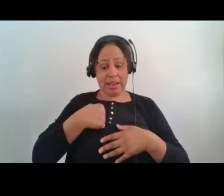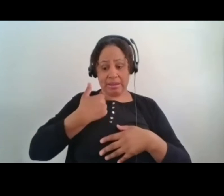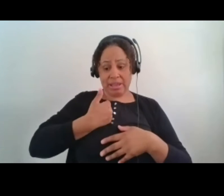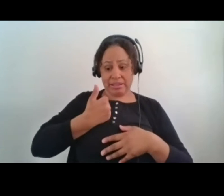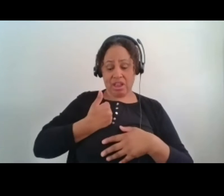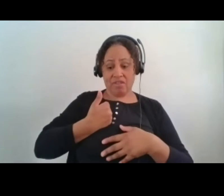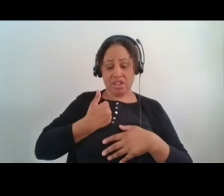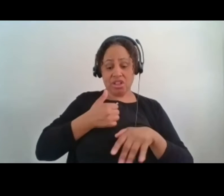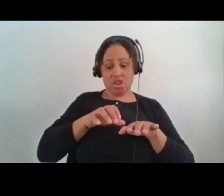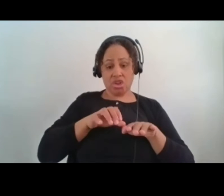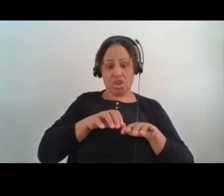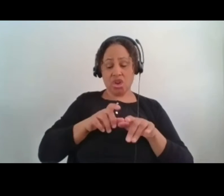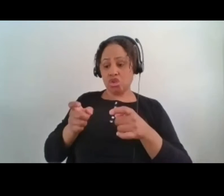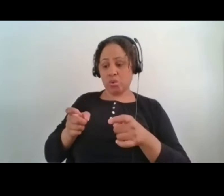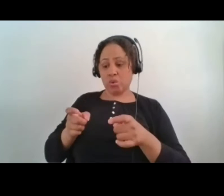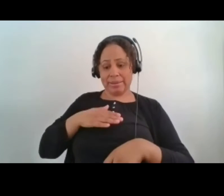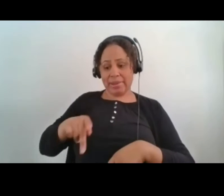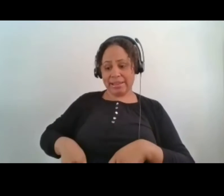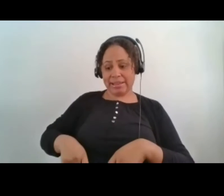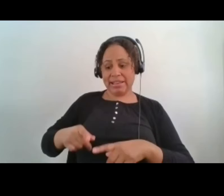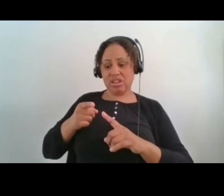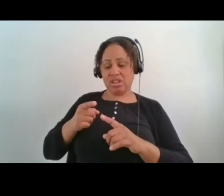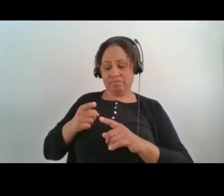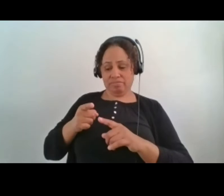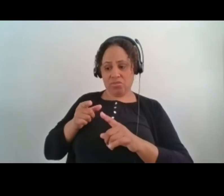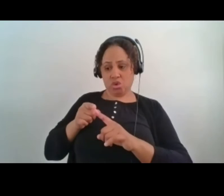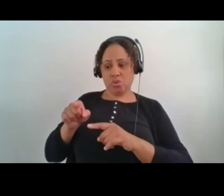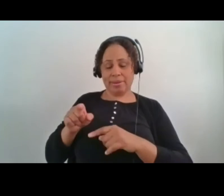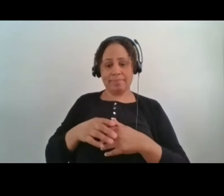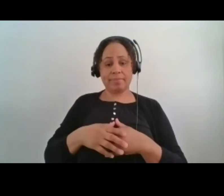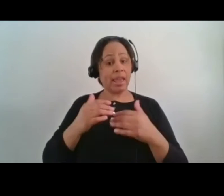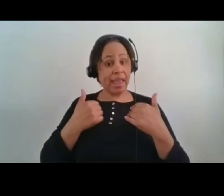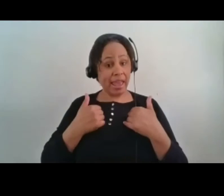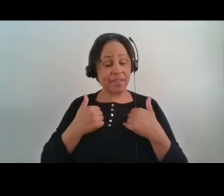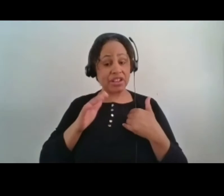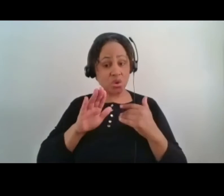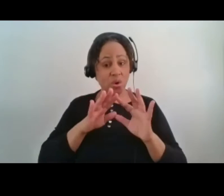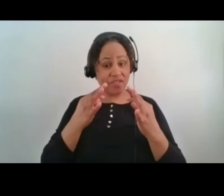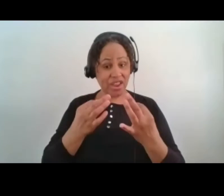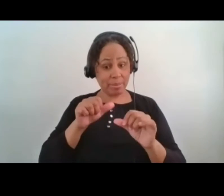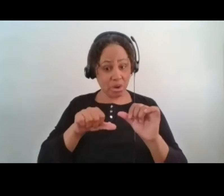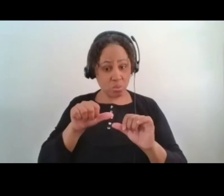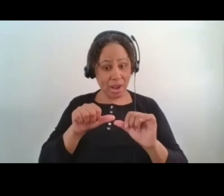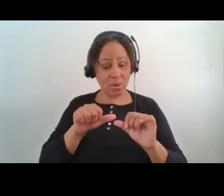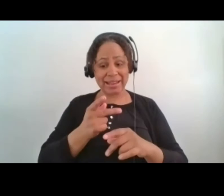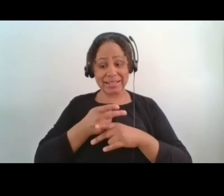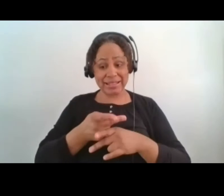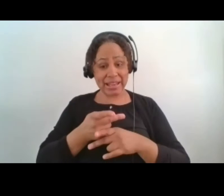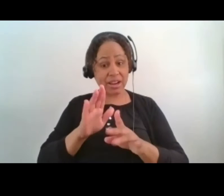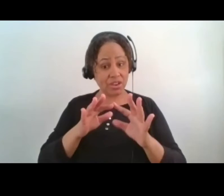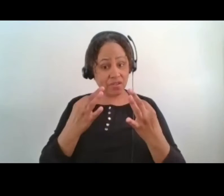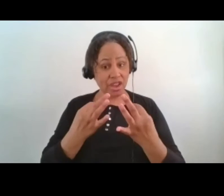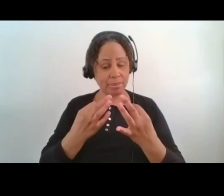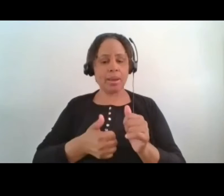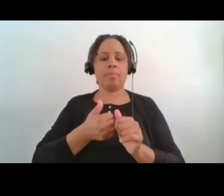so having your family around and taking care of your family, this is the most important investment that you could